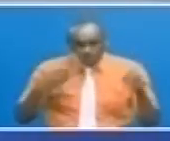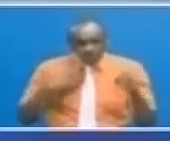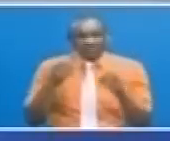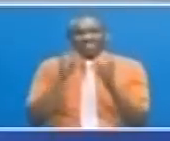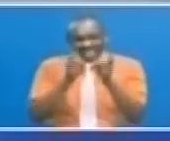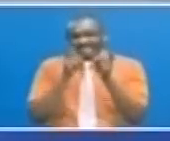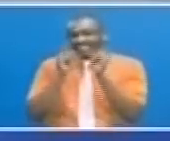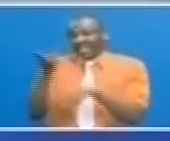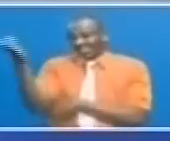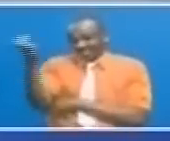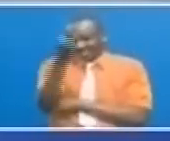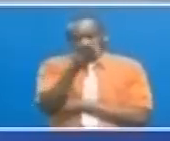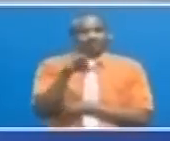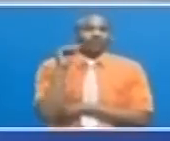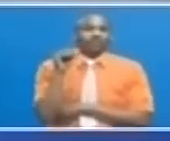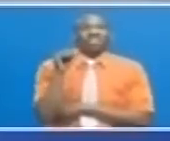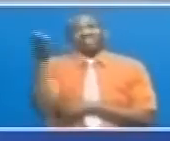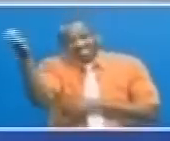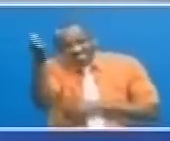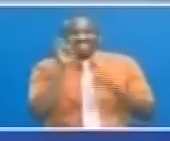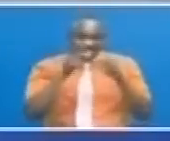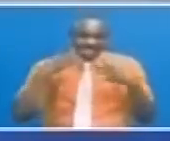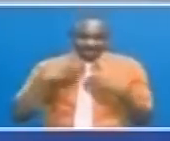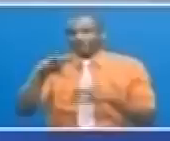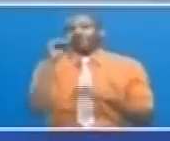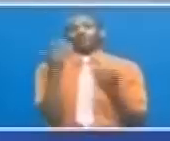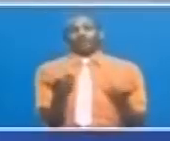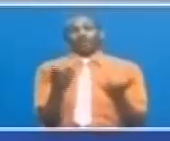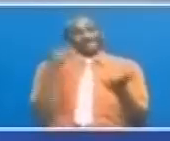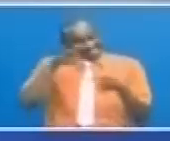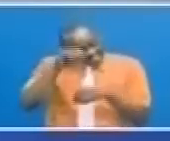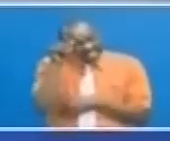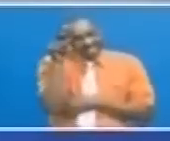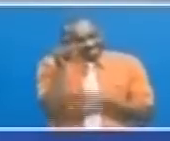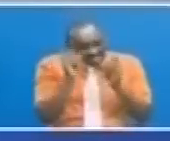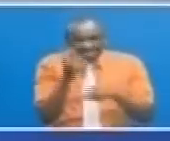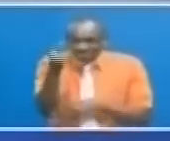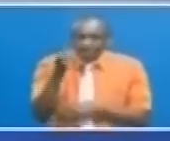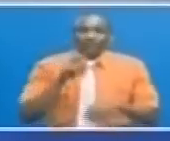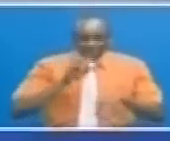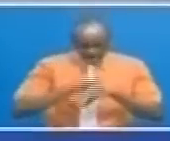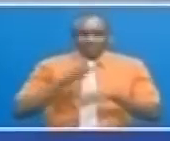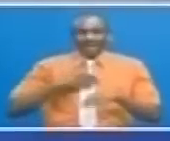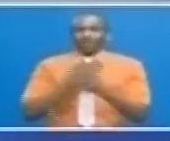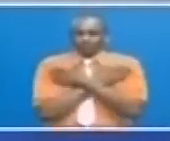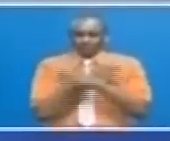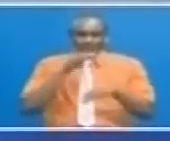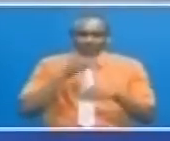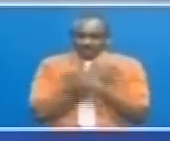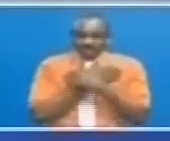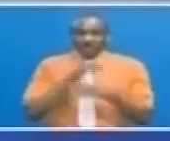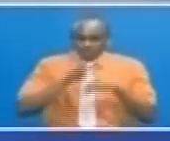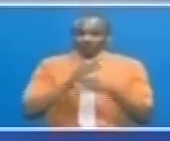talent. Unfound talent, which as of today, as my good friend Mohammed has